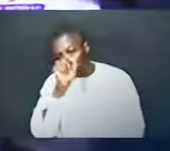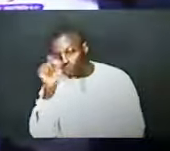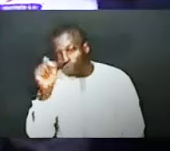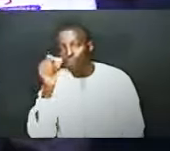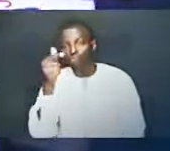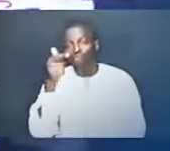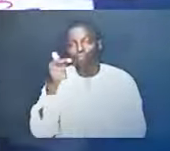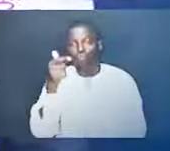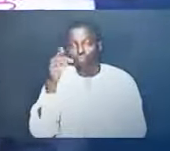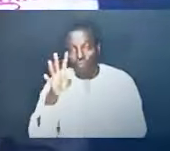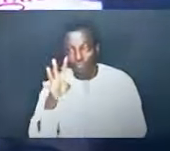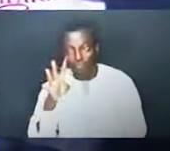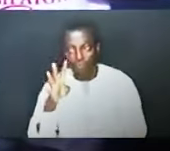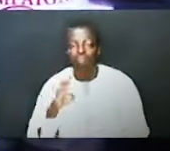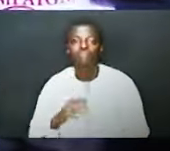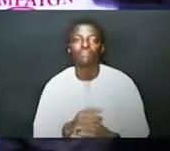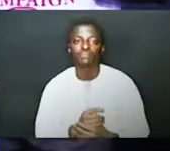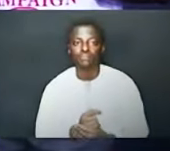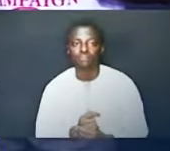20 to 24. Yes,